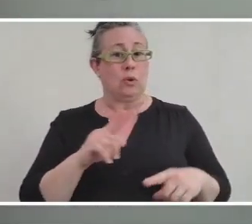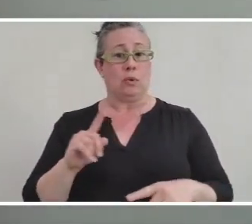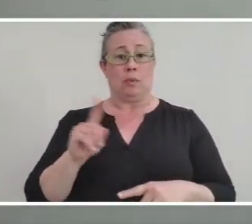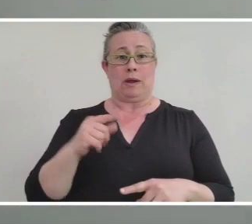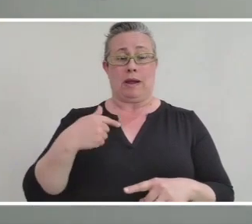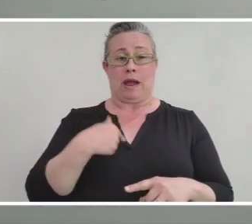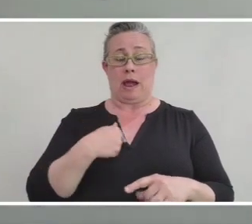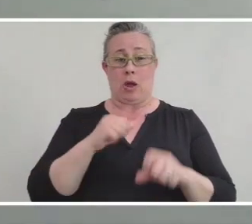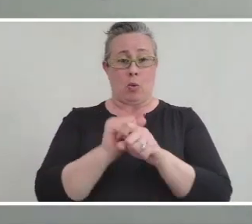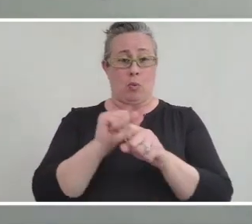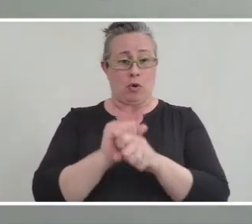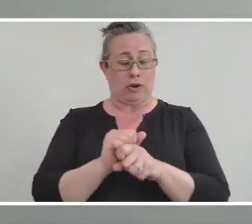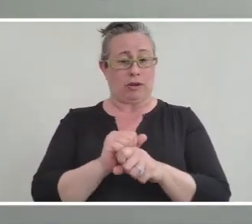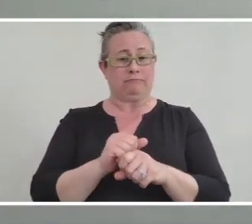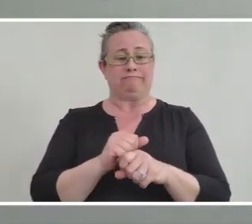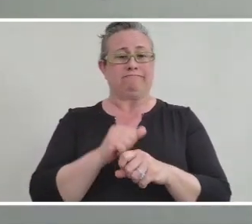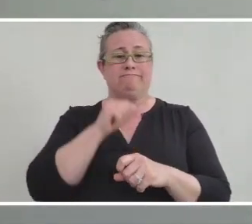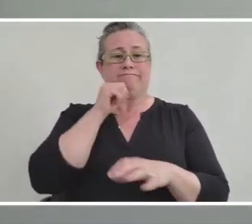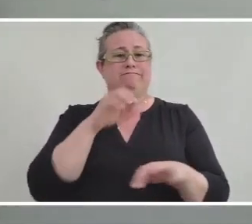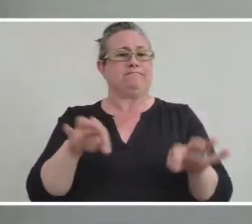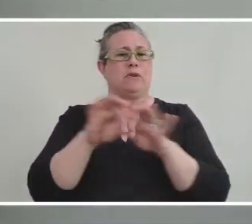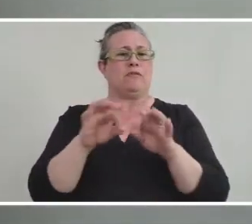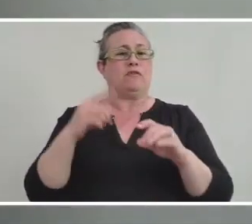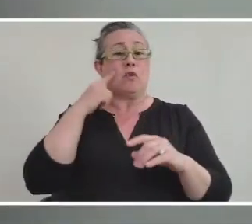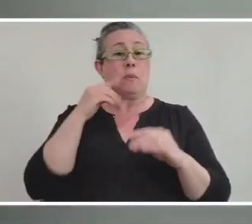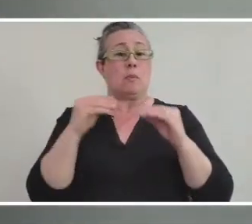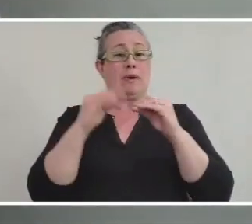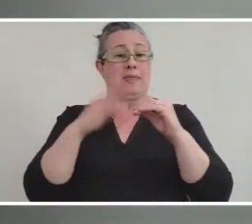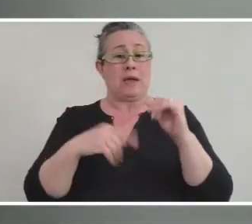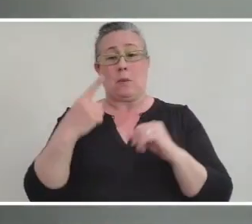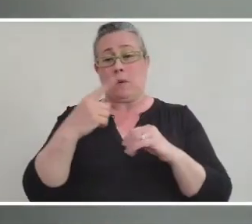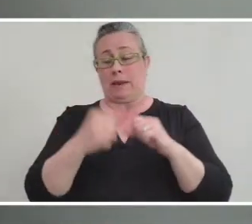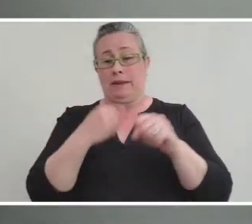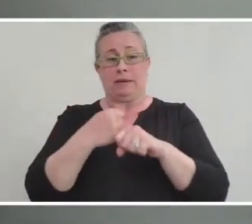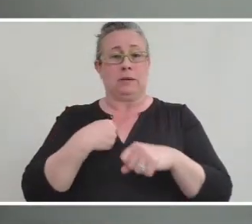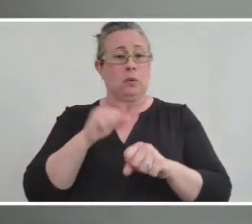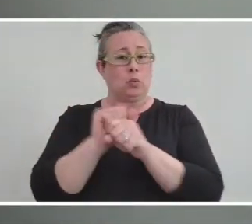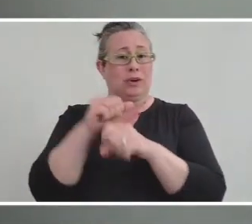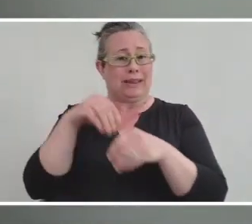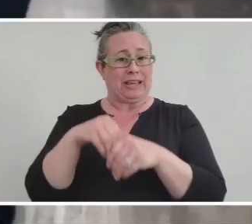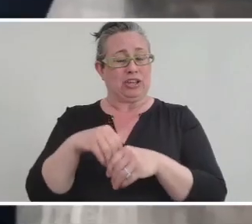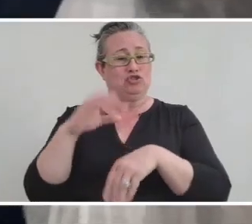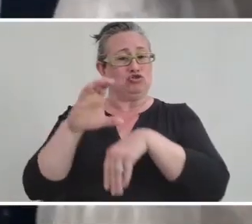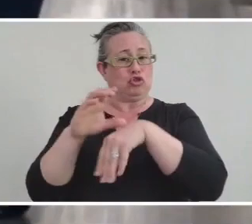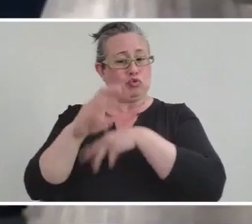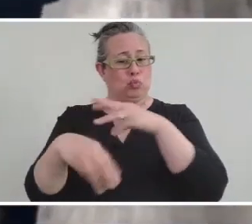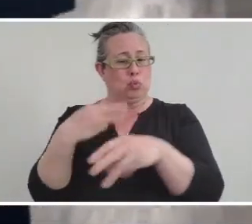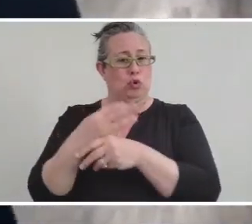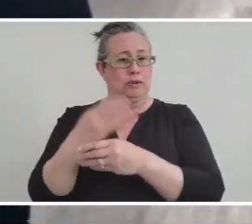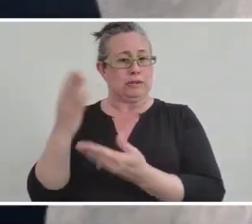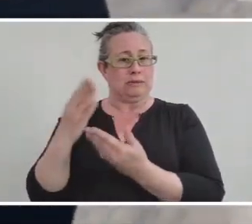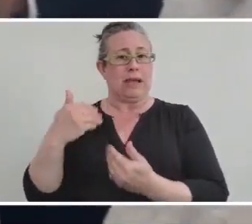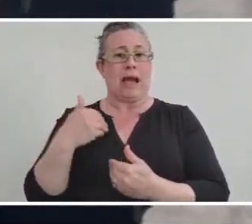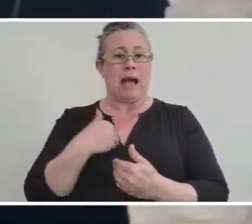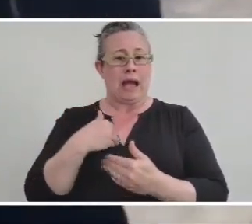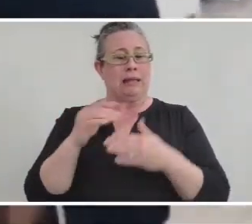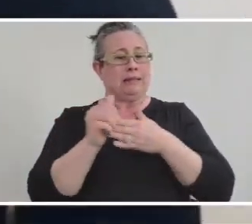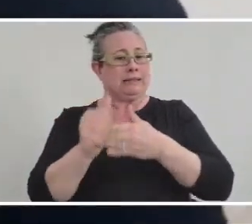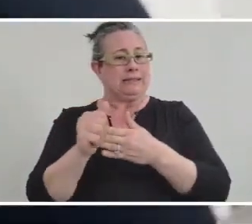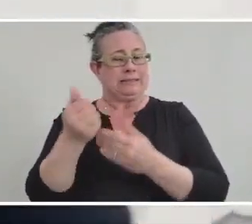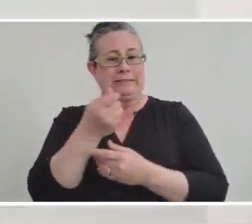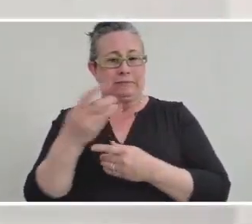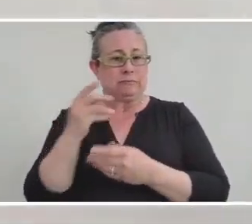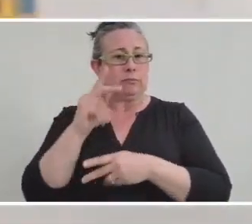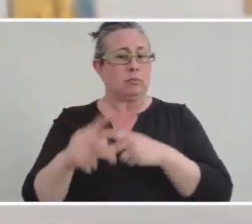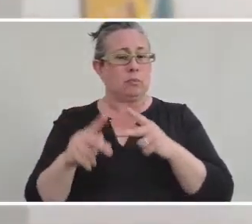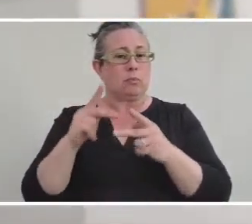For more than one year, I have been working in the Church World Service. I lead several programs and already coordinate support